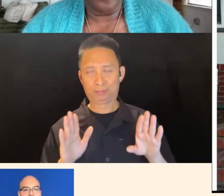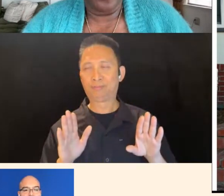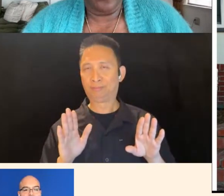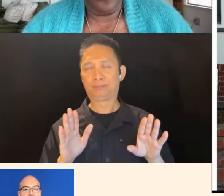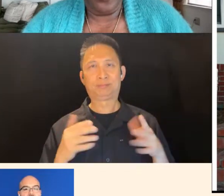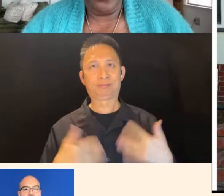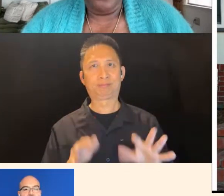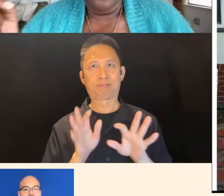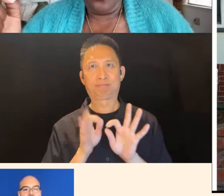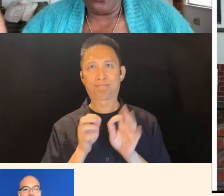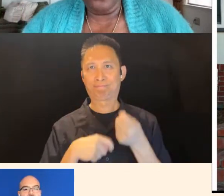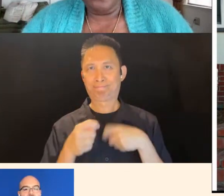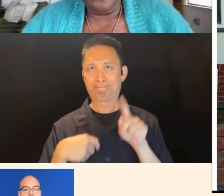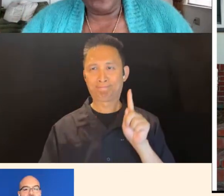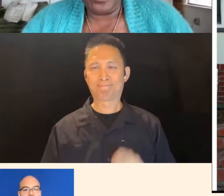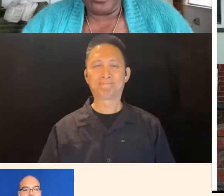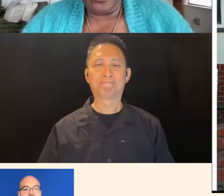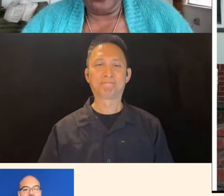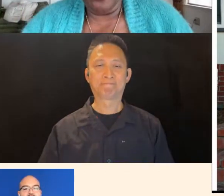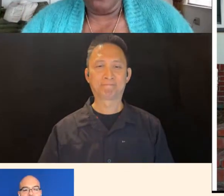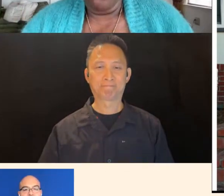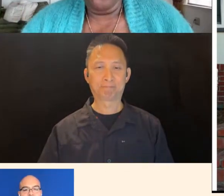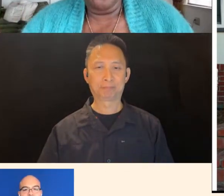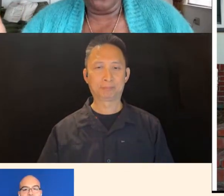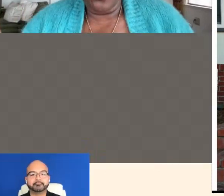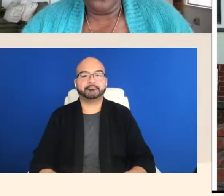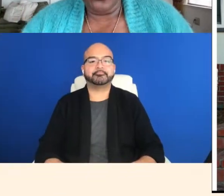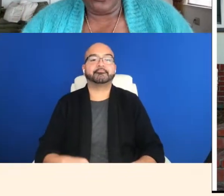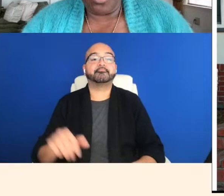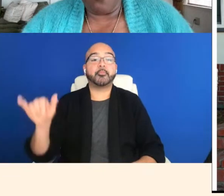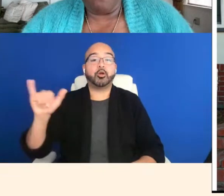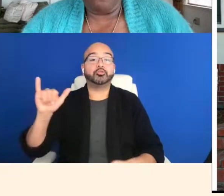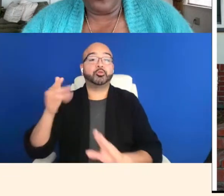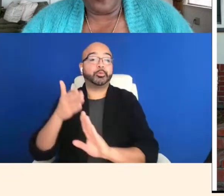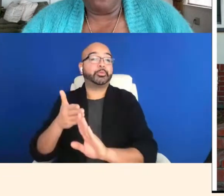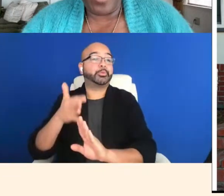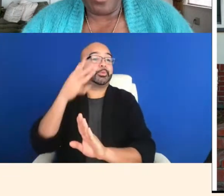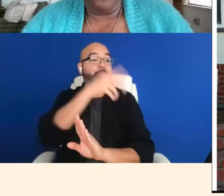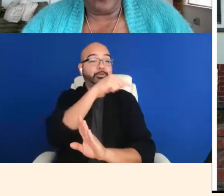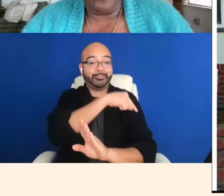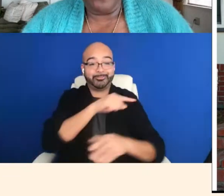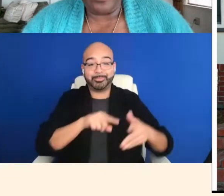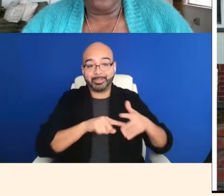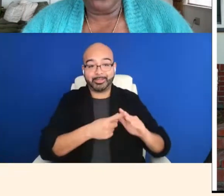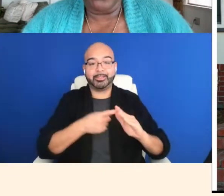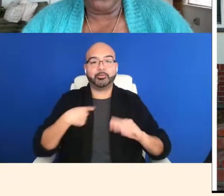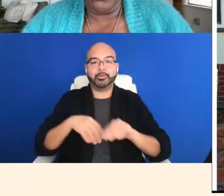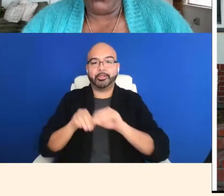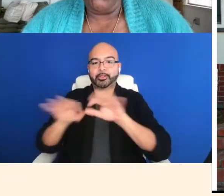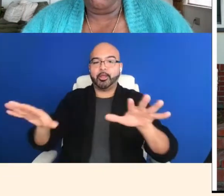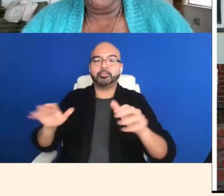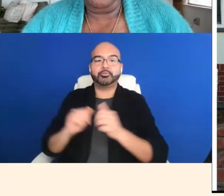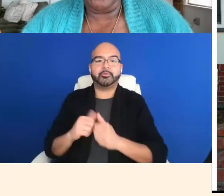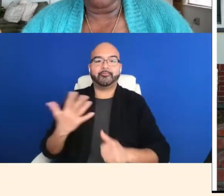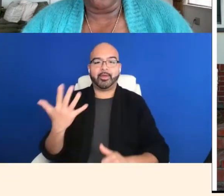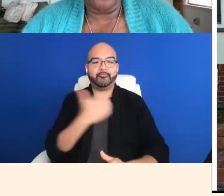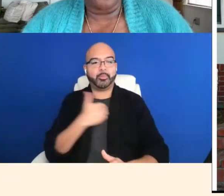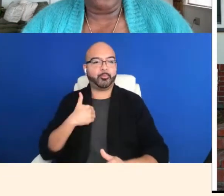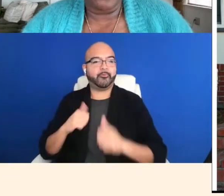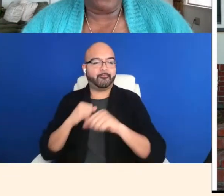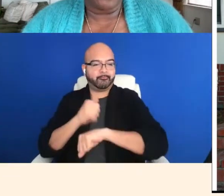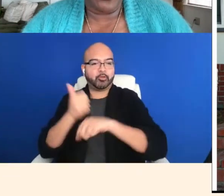well. Also in the beginning, we launched with our 5-member founders with